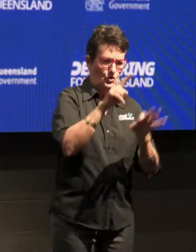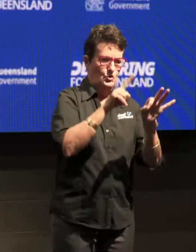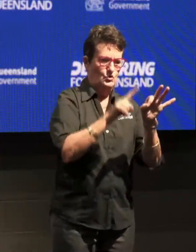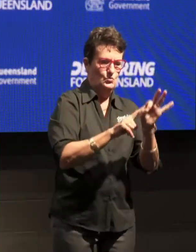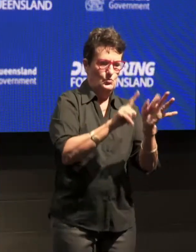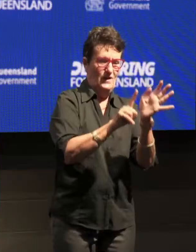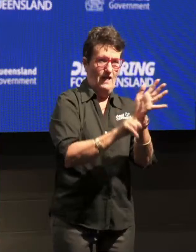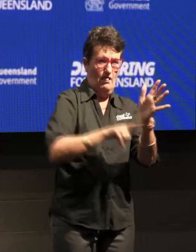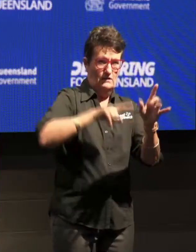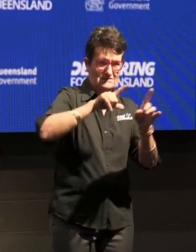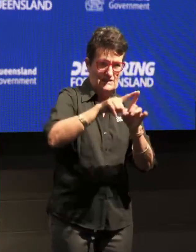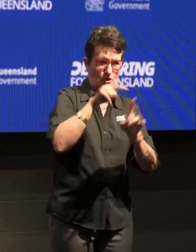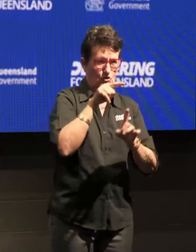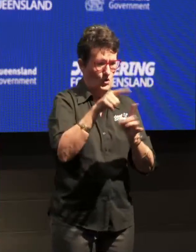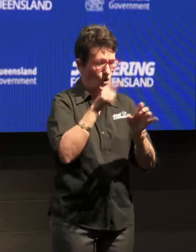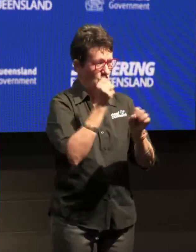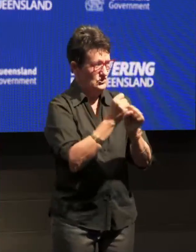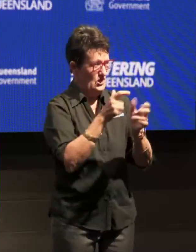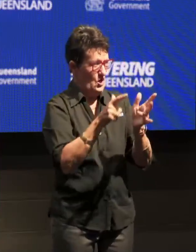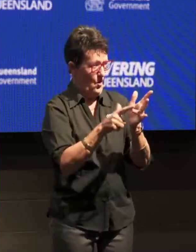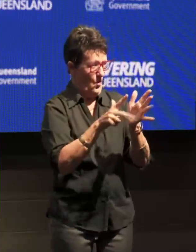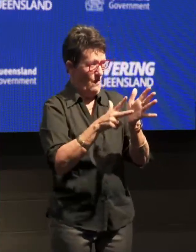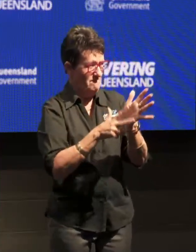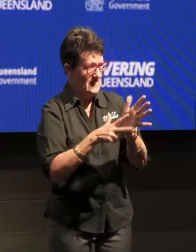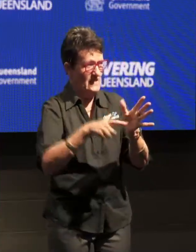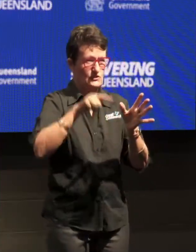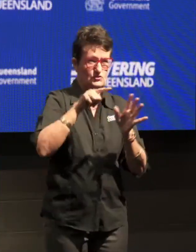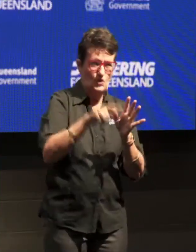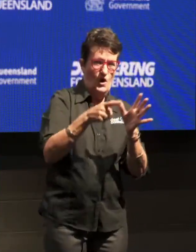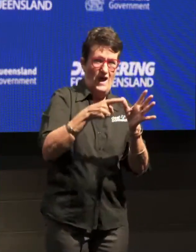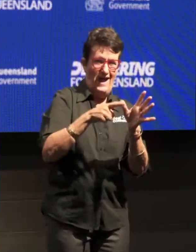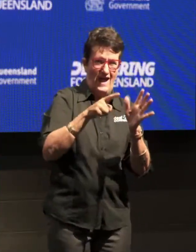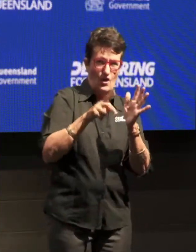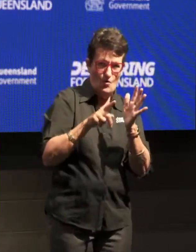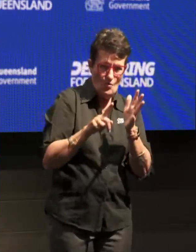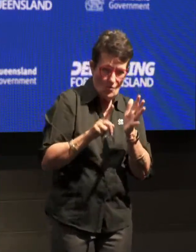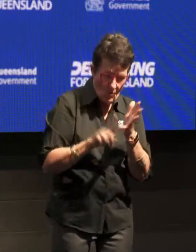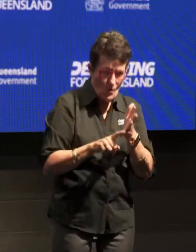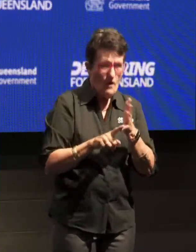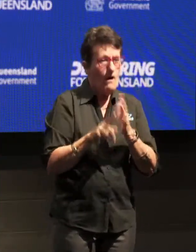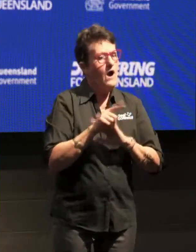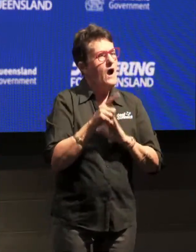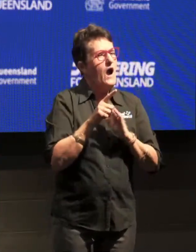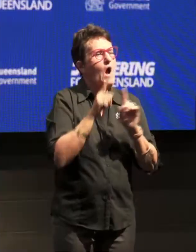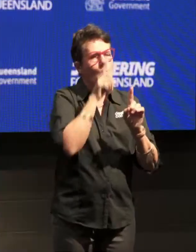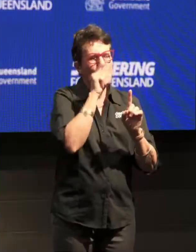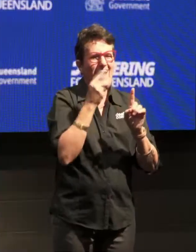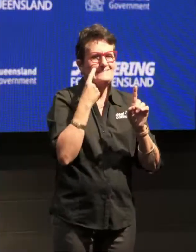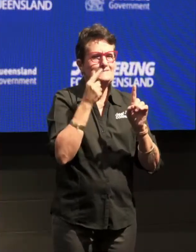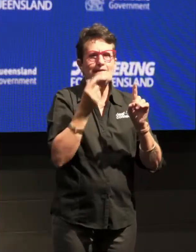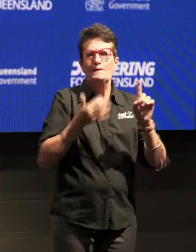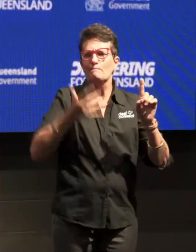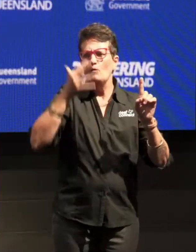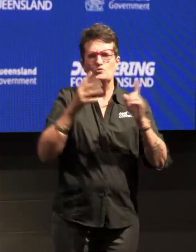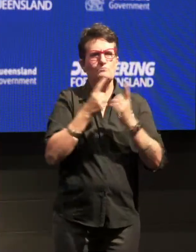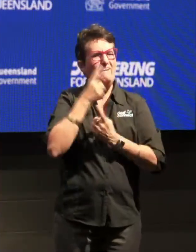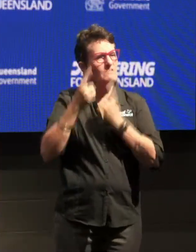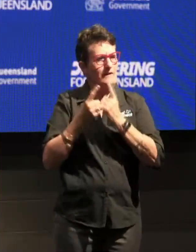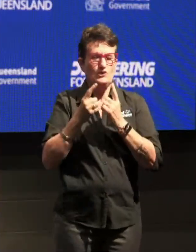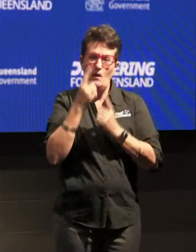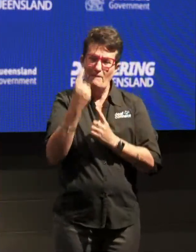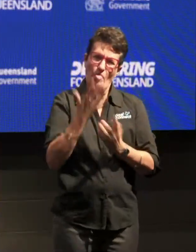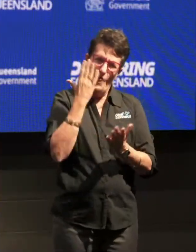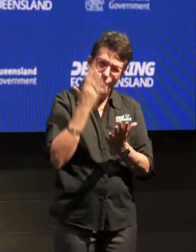disaster.qld.gov.au website. And I know in an event like this, there's always multiple sources where people can get their news from, and that's important. But I